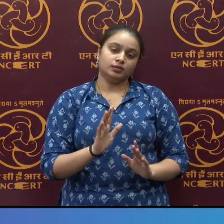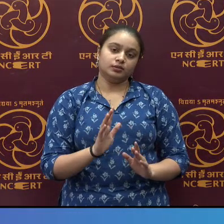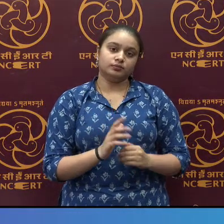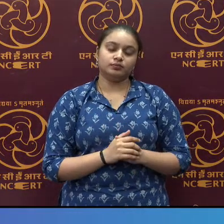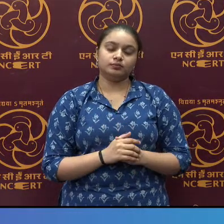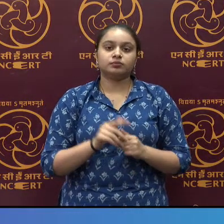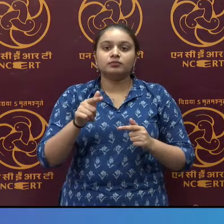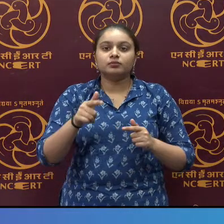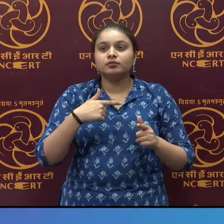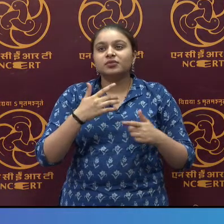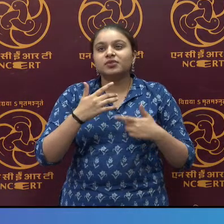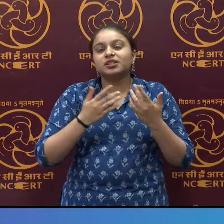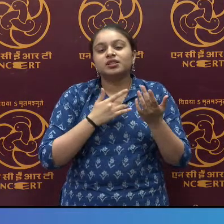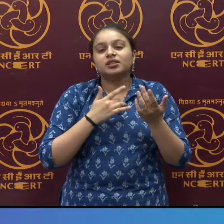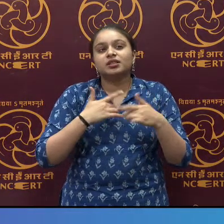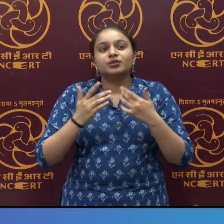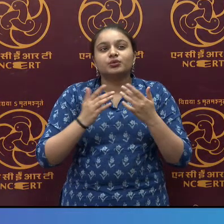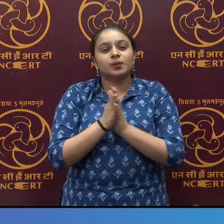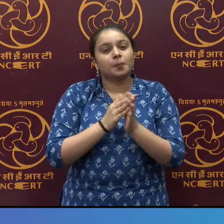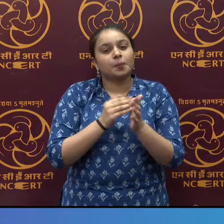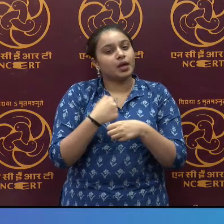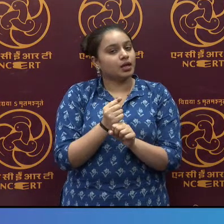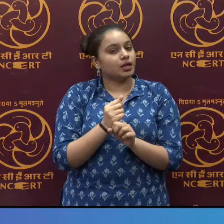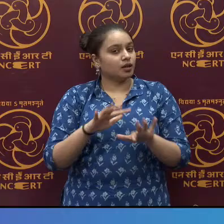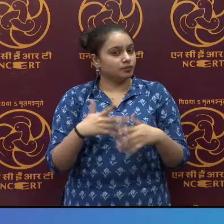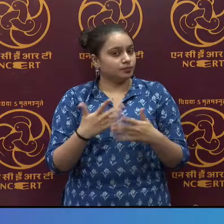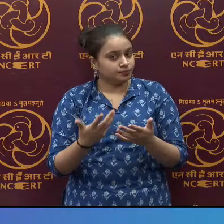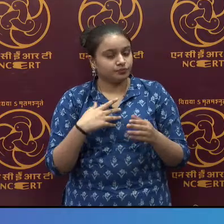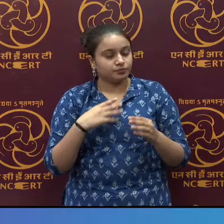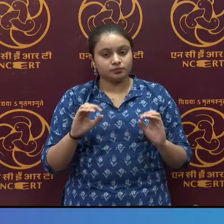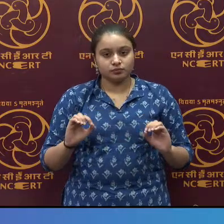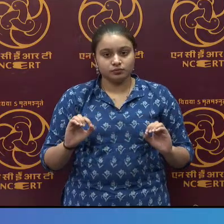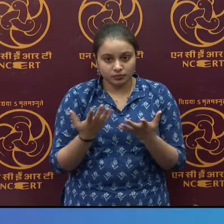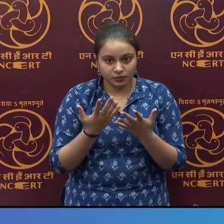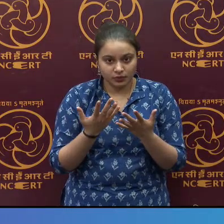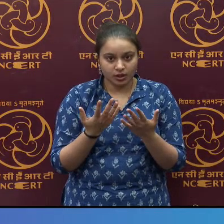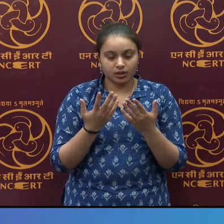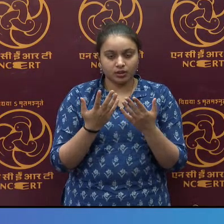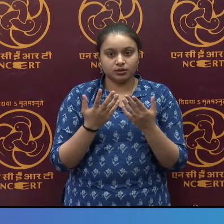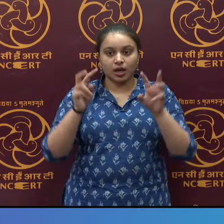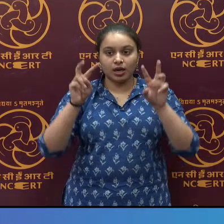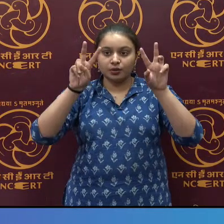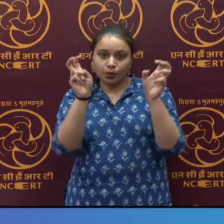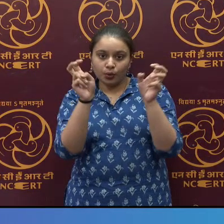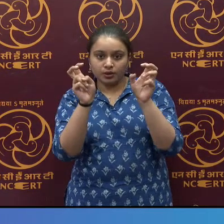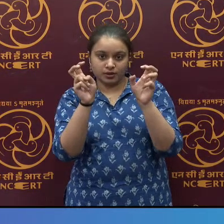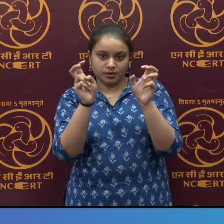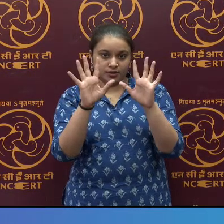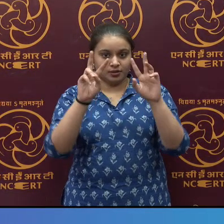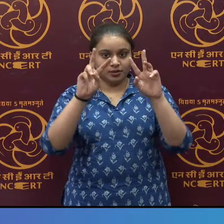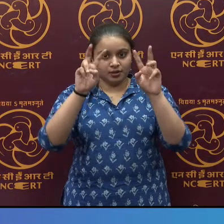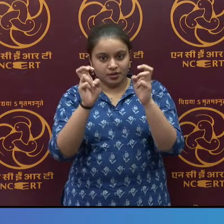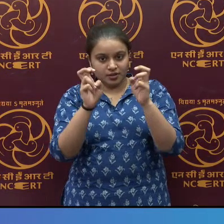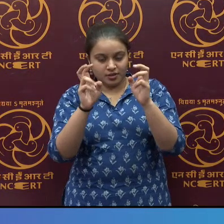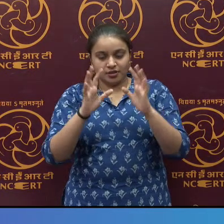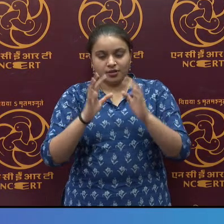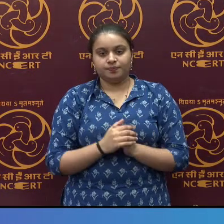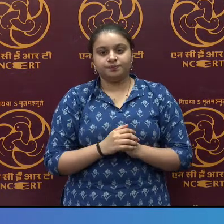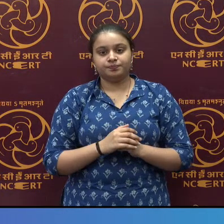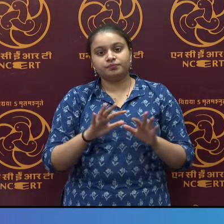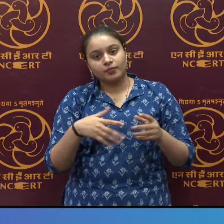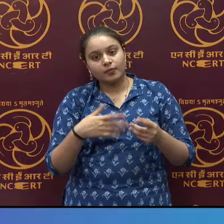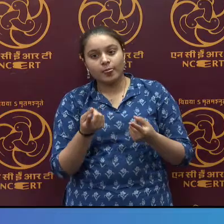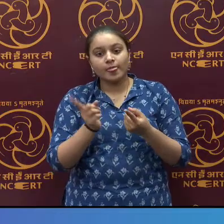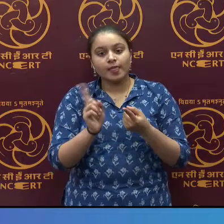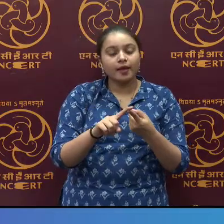How can we make it interesting? We start with a quote. we start with something event